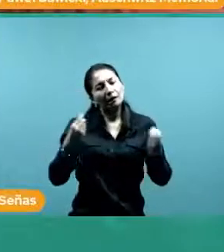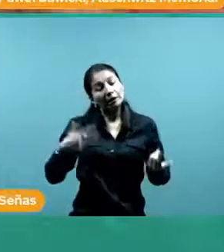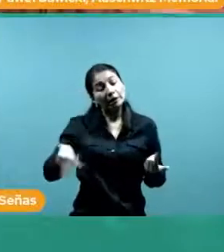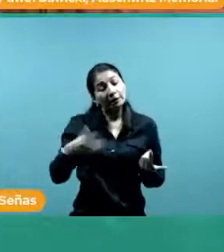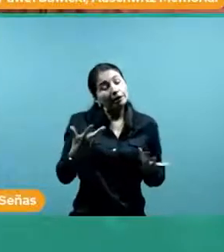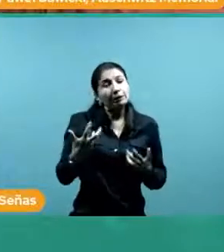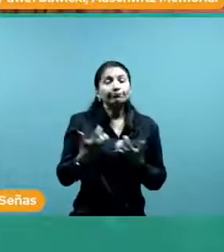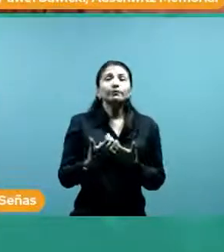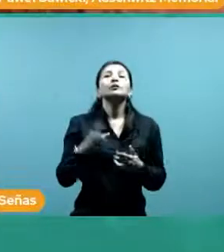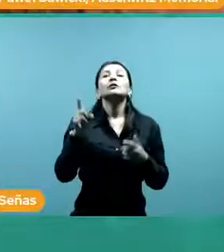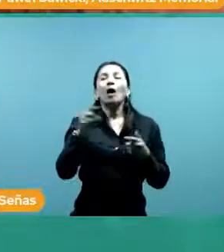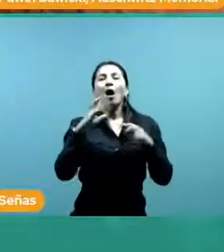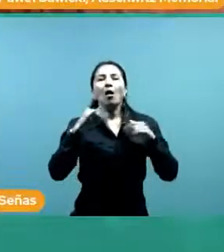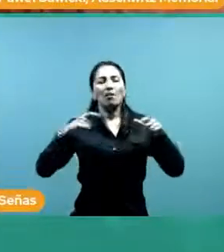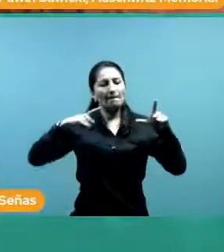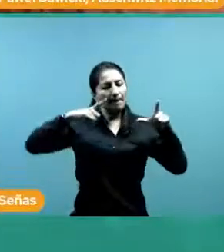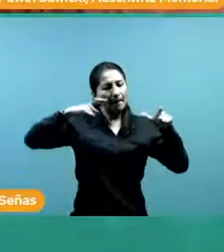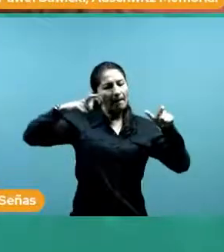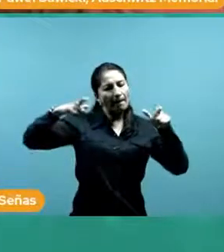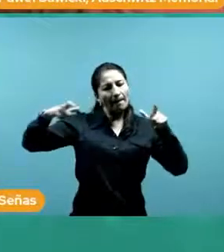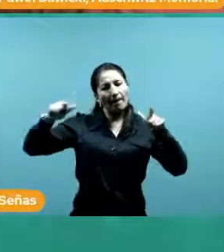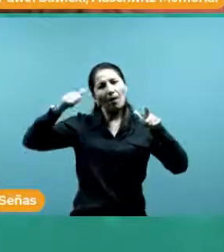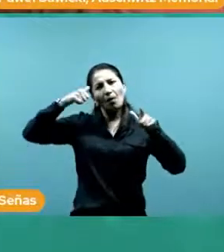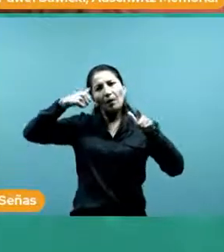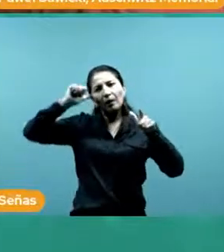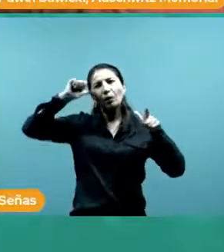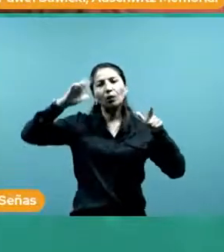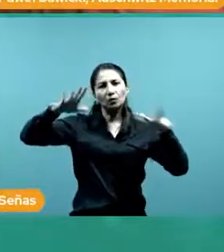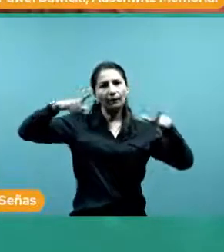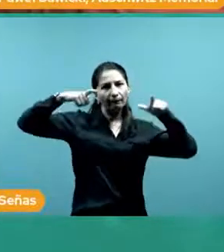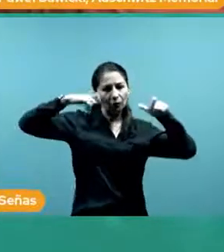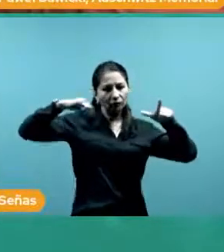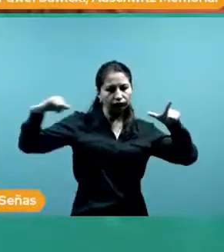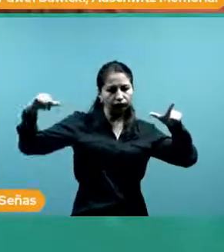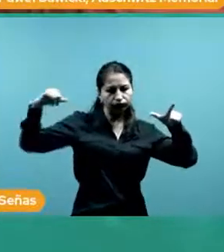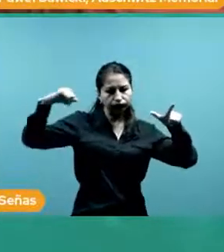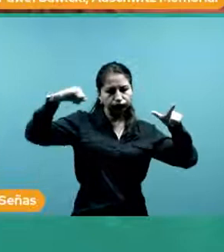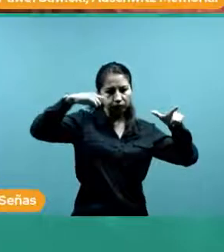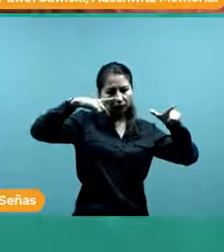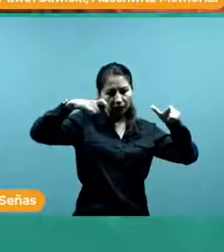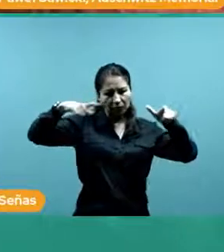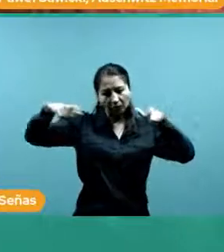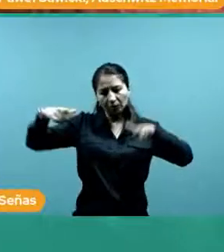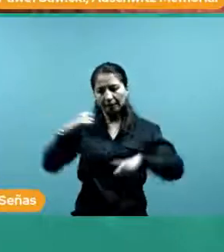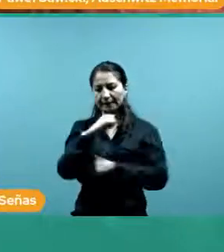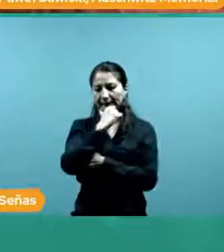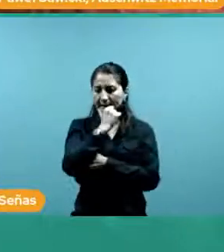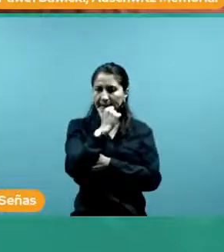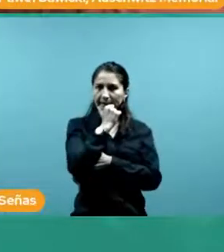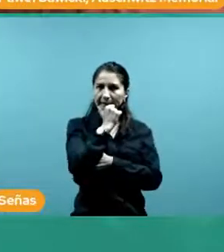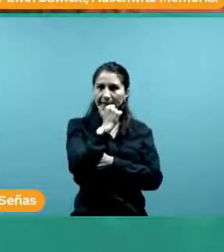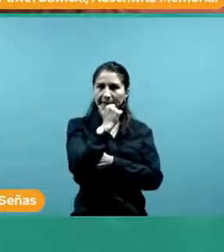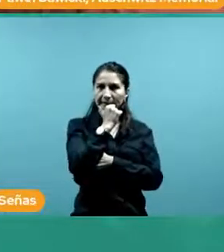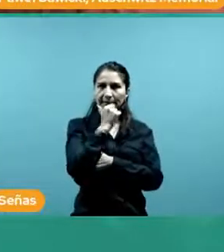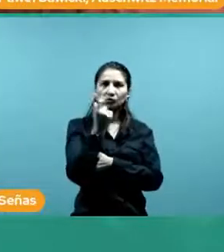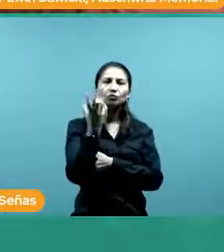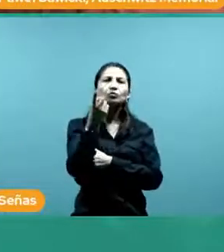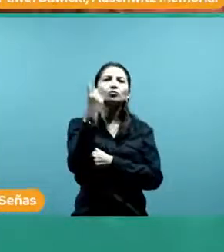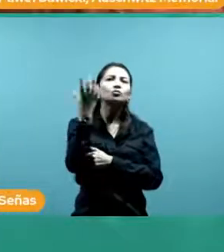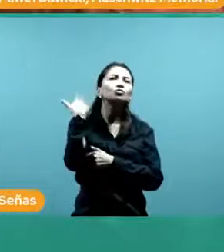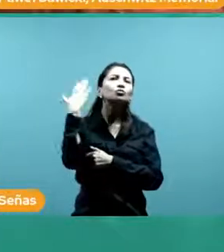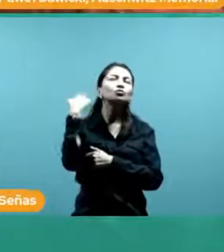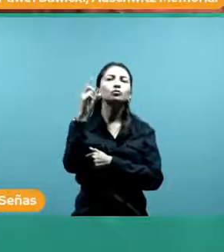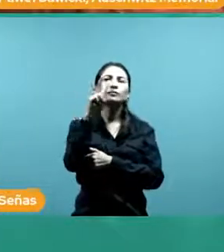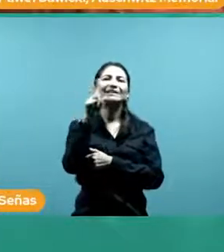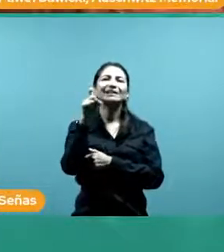Here you'll find a picture from just 26 years ago from the war in